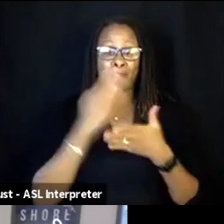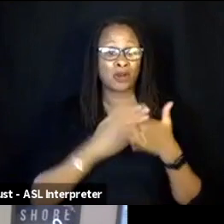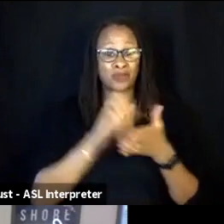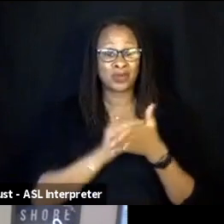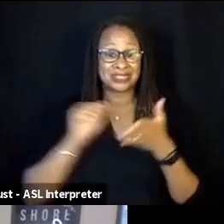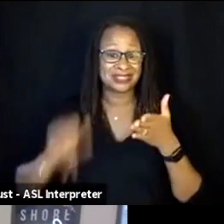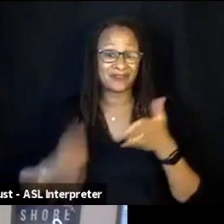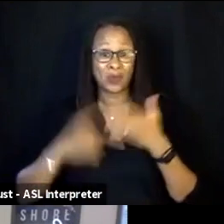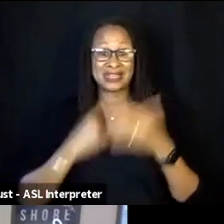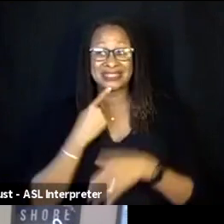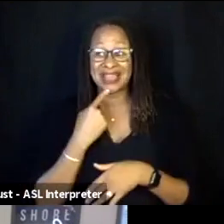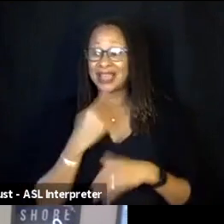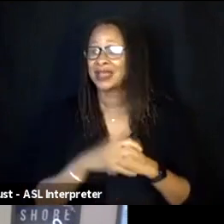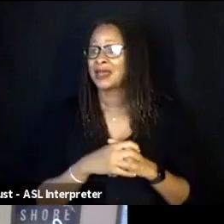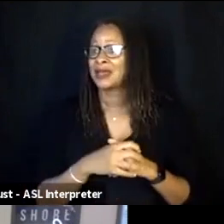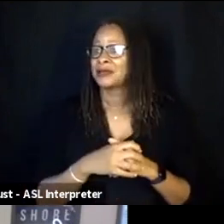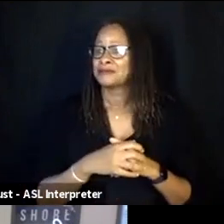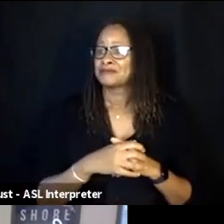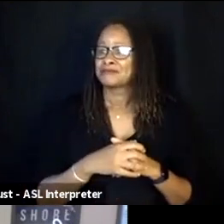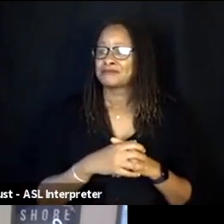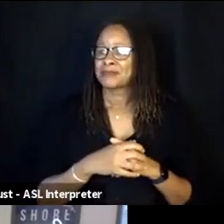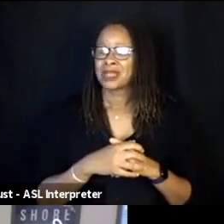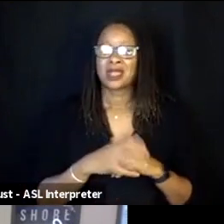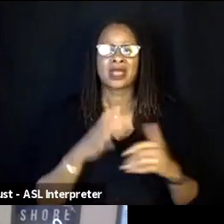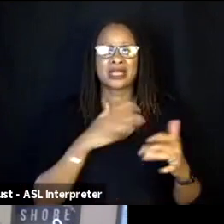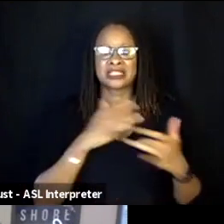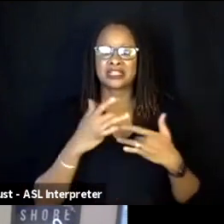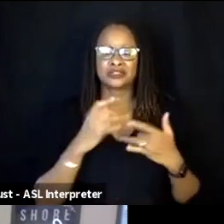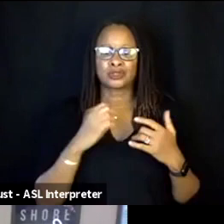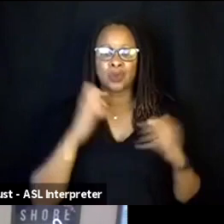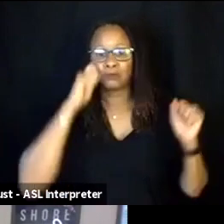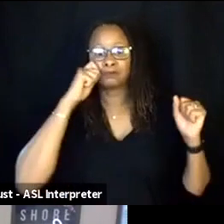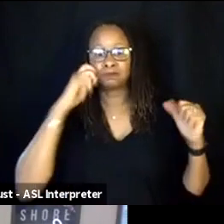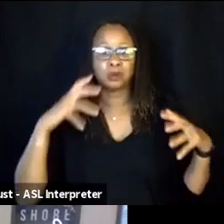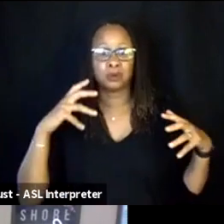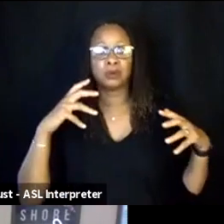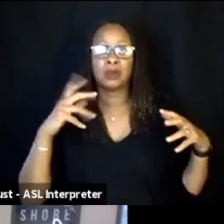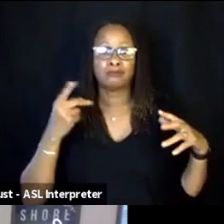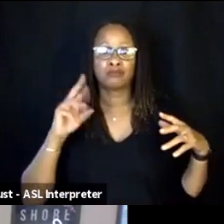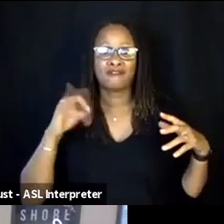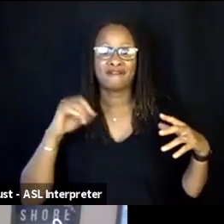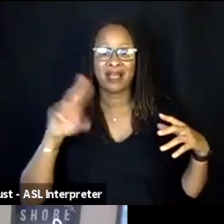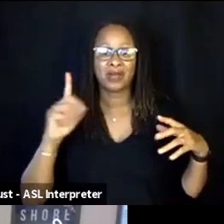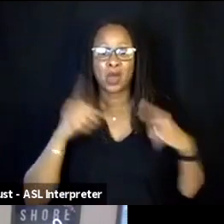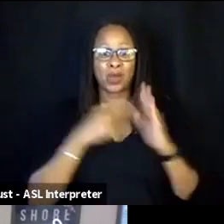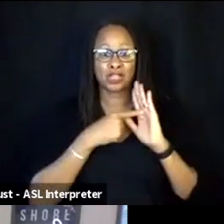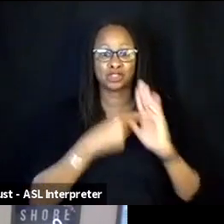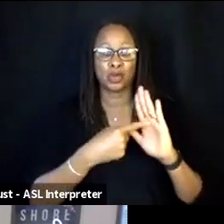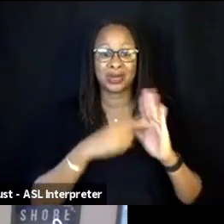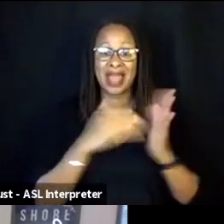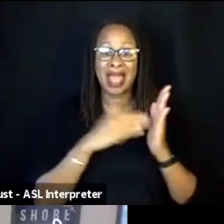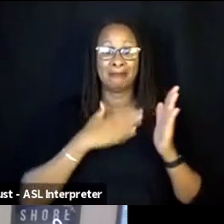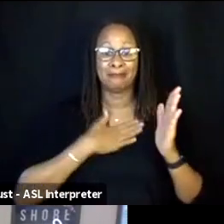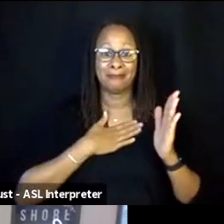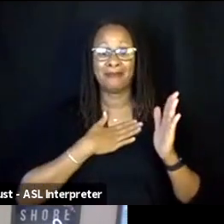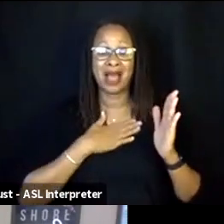I say is considered so profane that, even when I showed it at my symposium, I gave a warning about